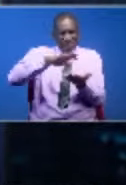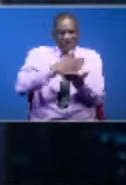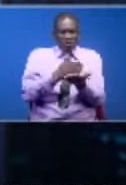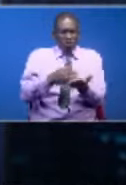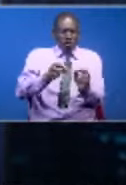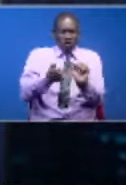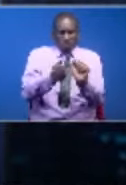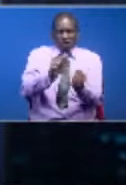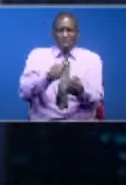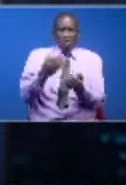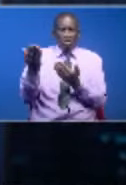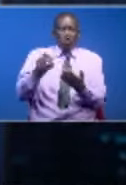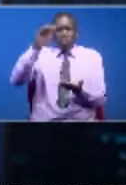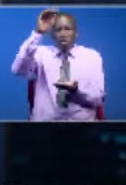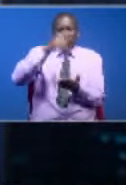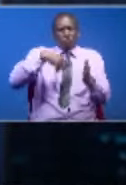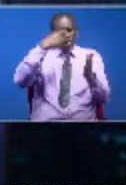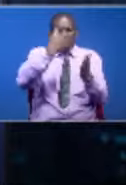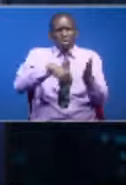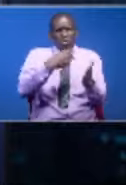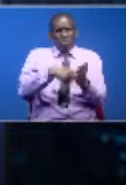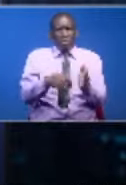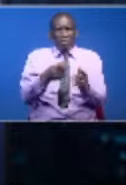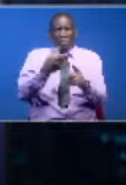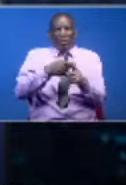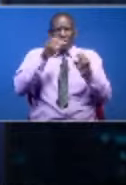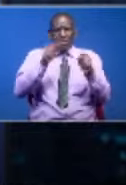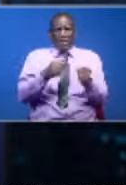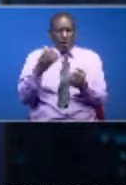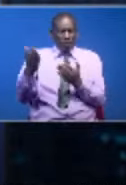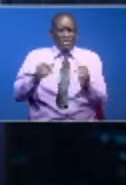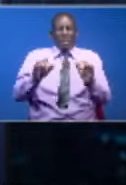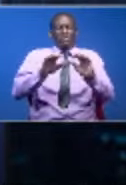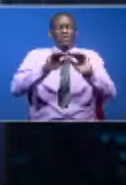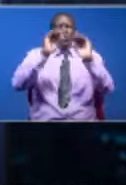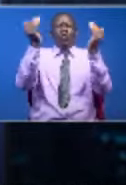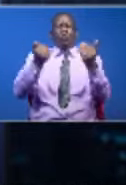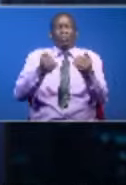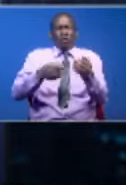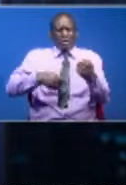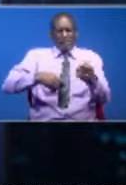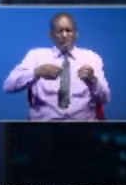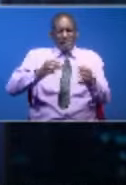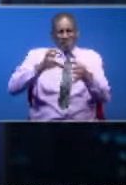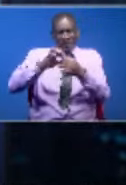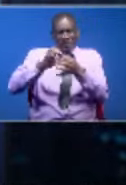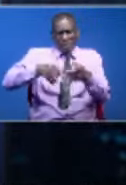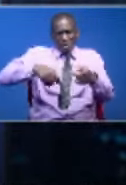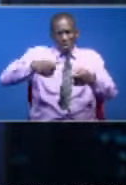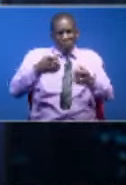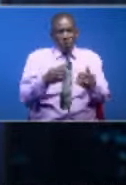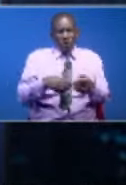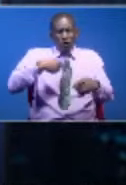down costs, then we can attract the global supply chains for processing of agri and